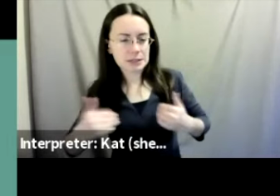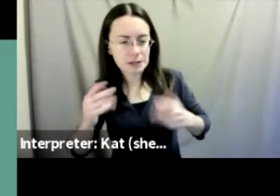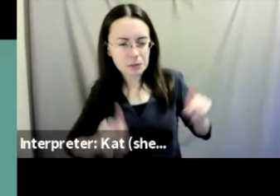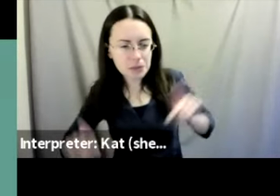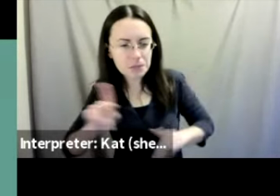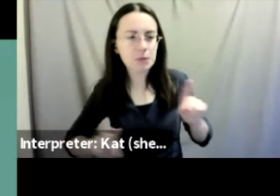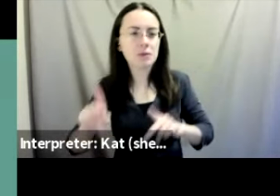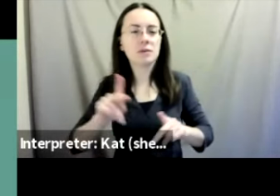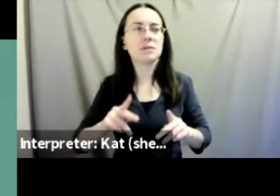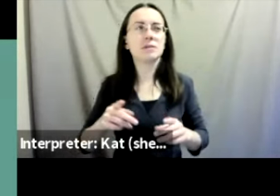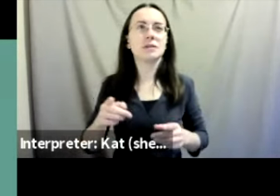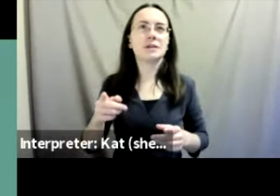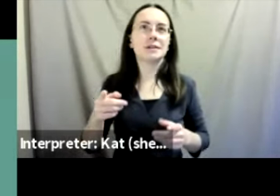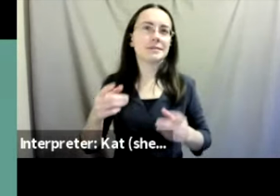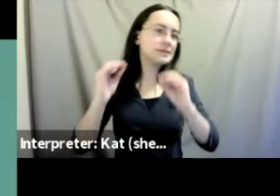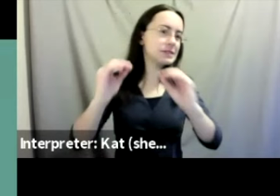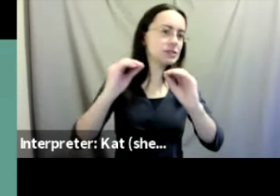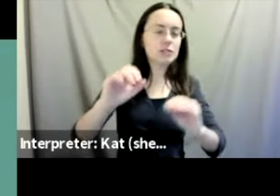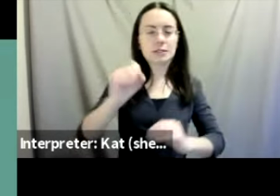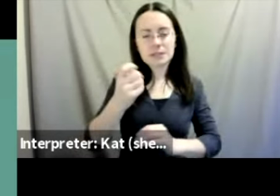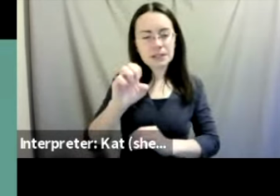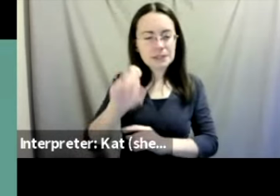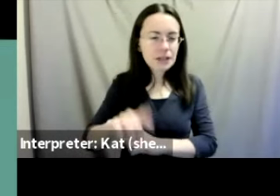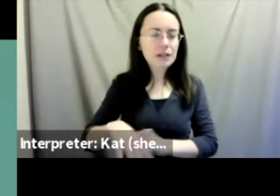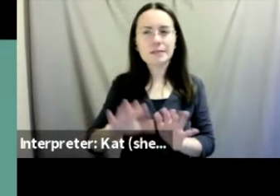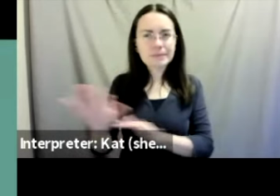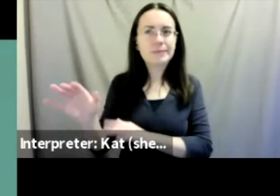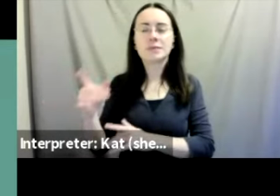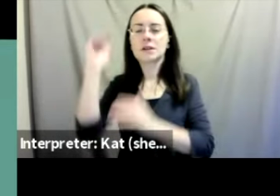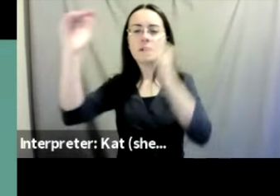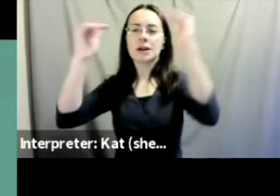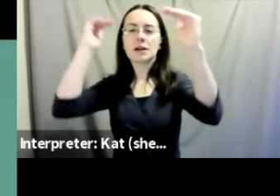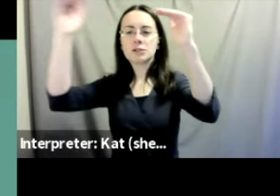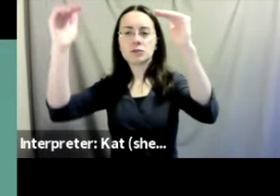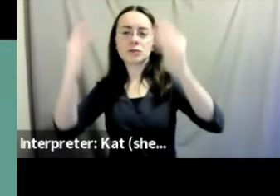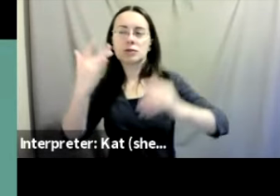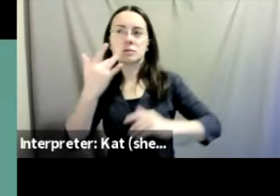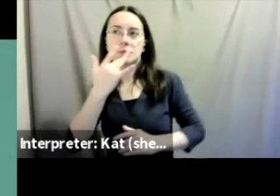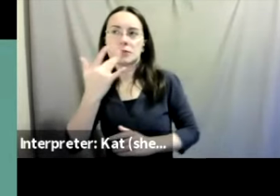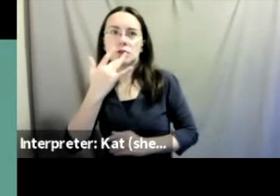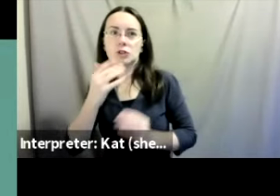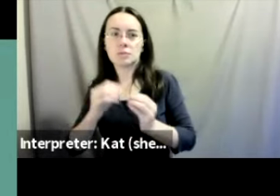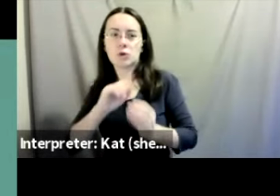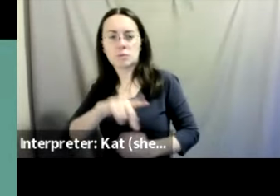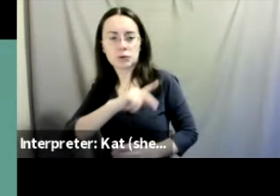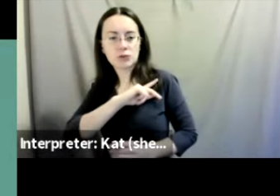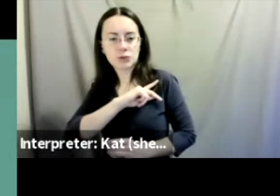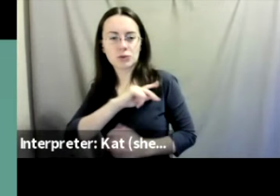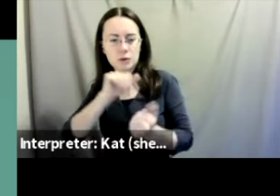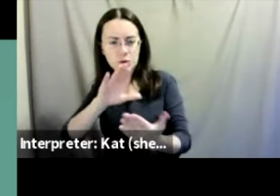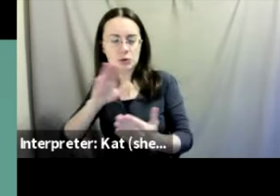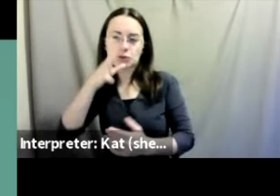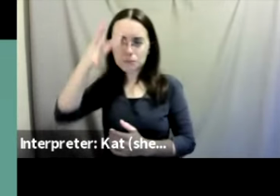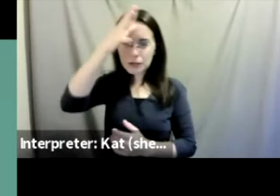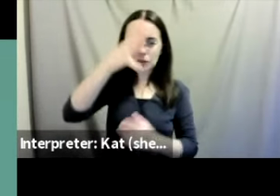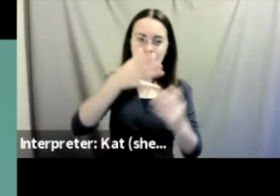learning about sex or whatever in schools because they prefer that to be something that's personal between parents and